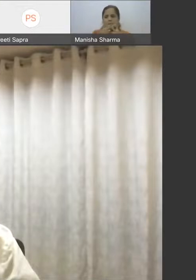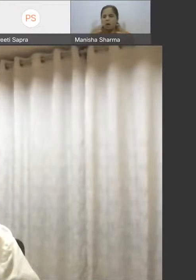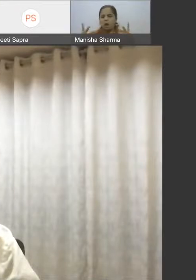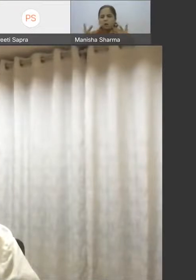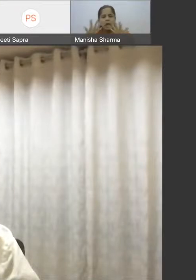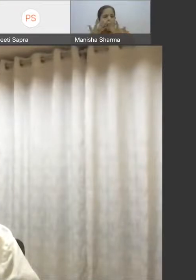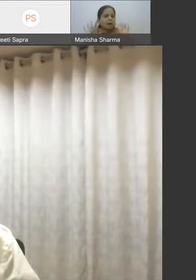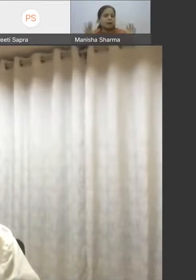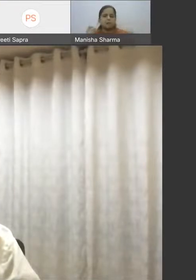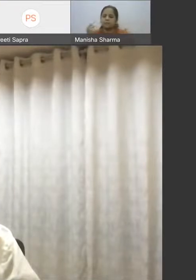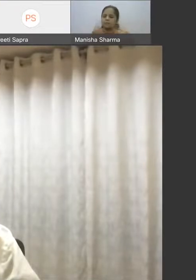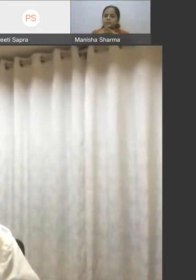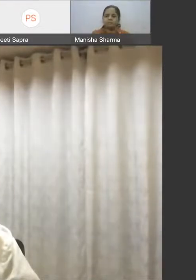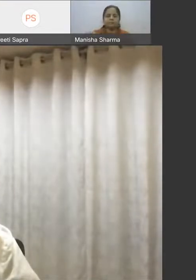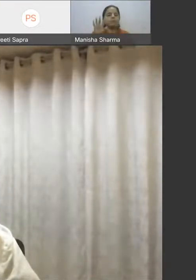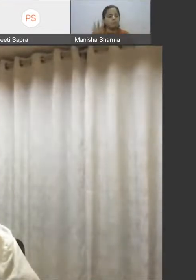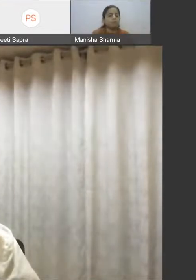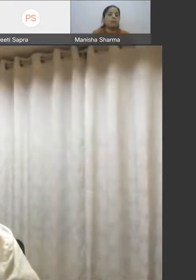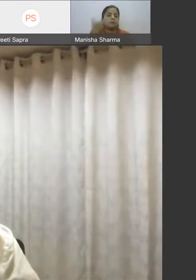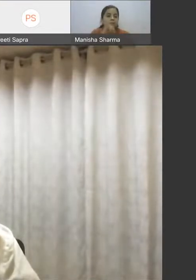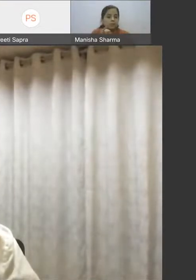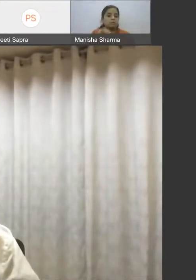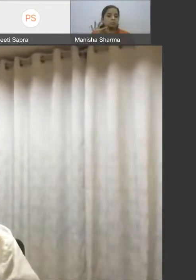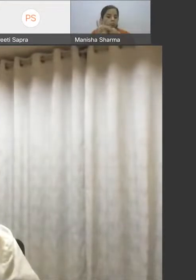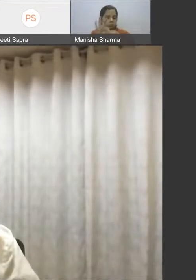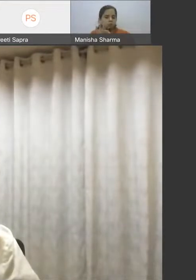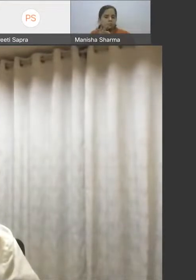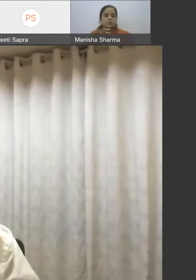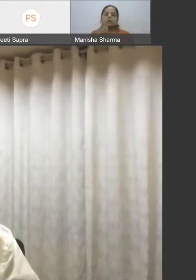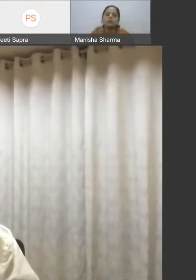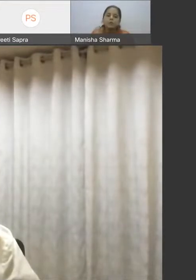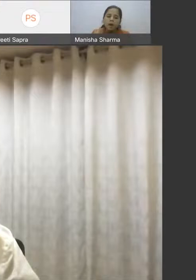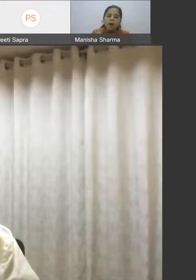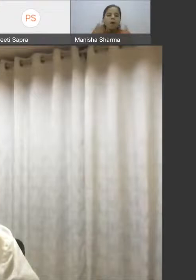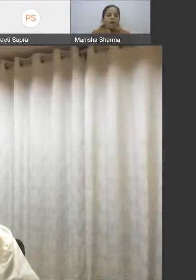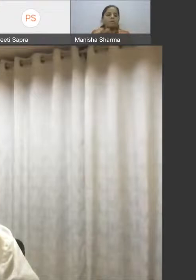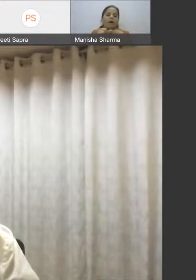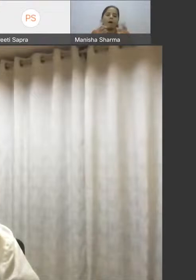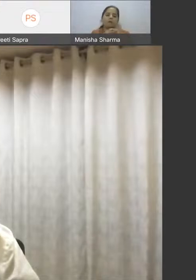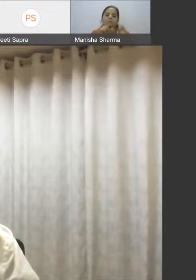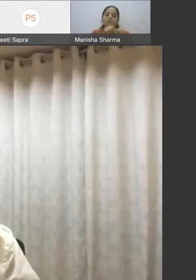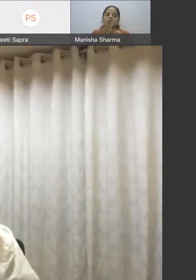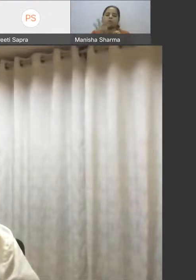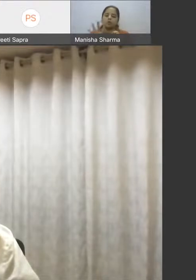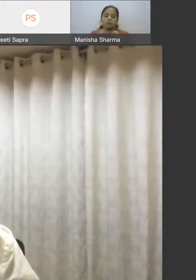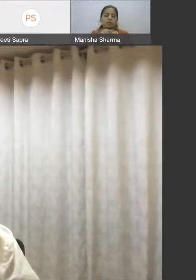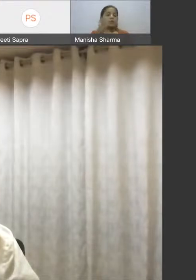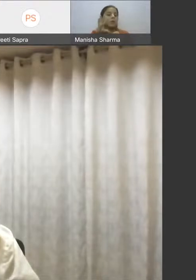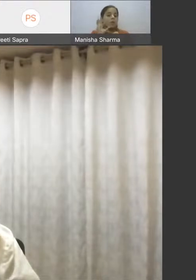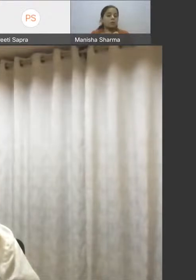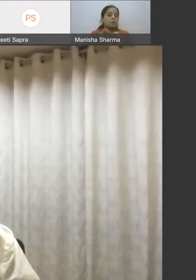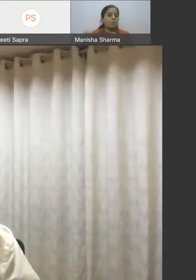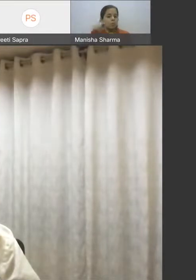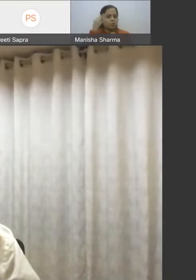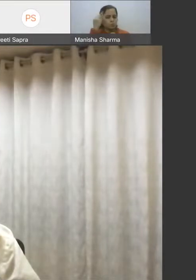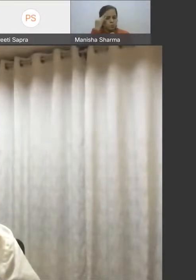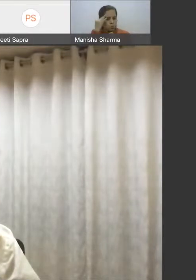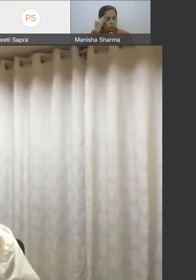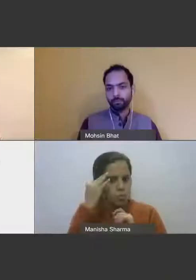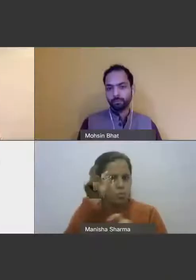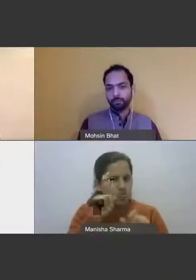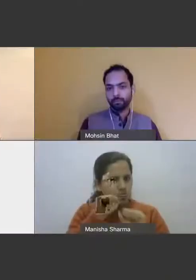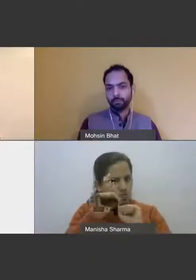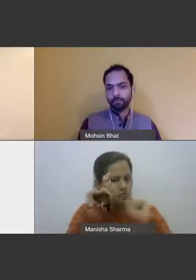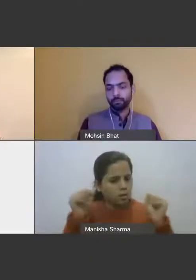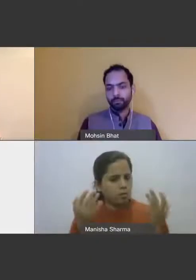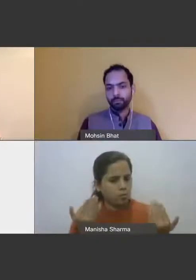for that matter seeks to impose itself. And that is precisely why you have Article 14, which is essentially a catch-all provision, which it